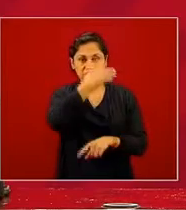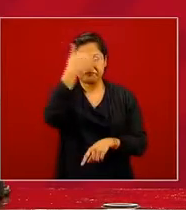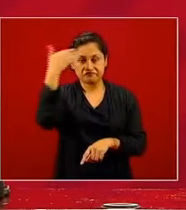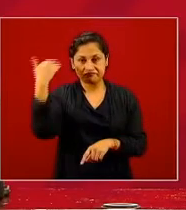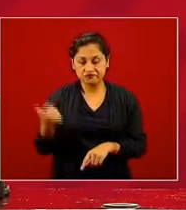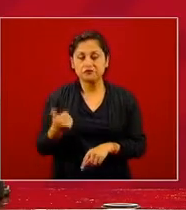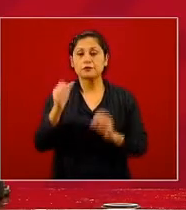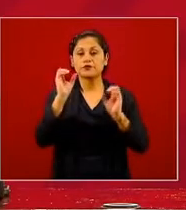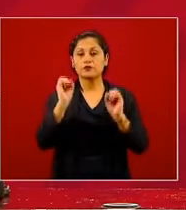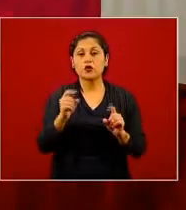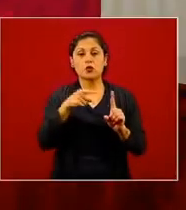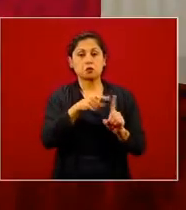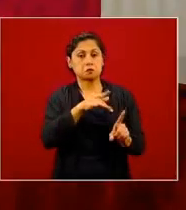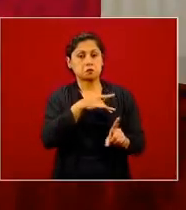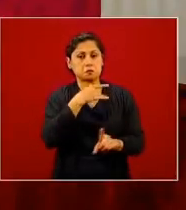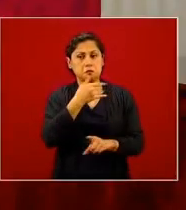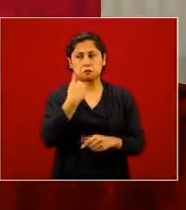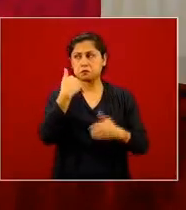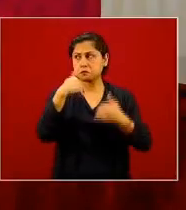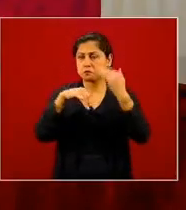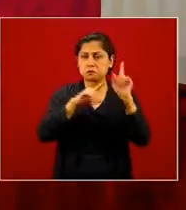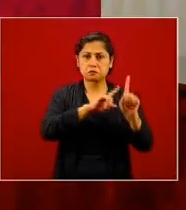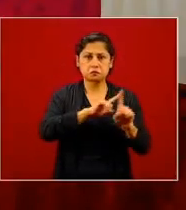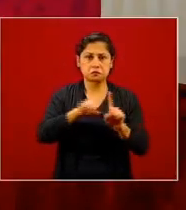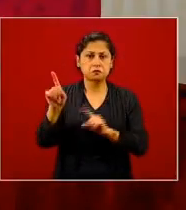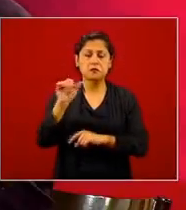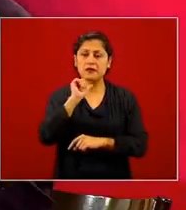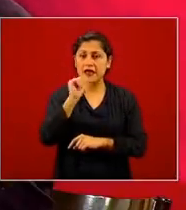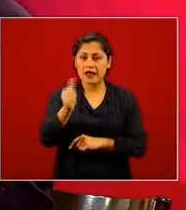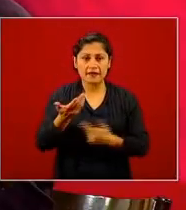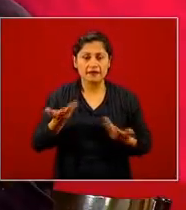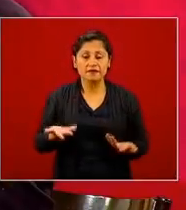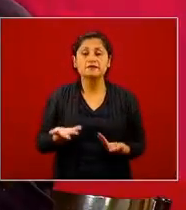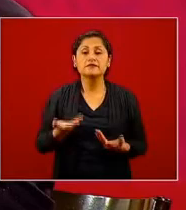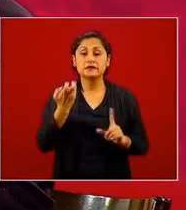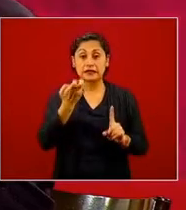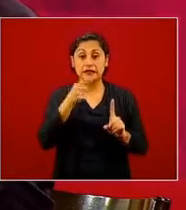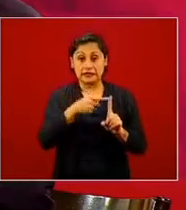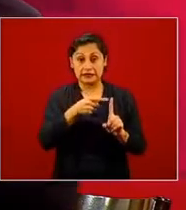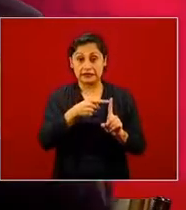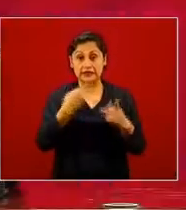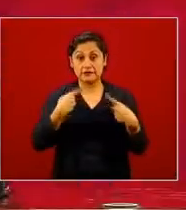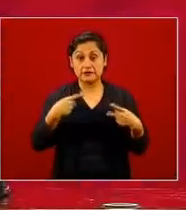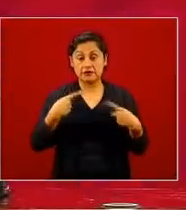there is a low risk of infection.